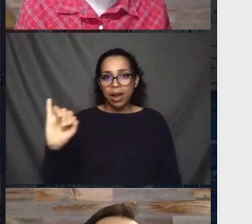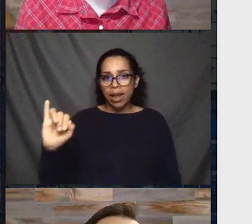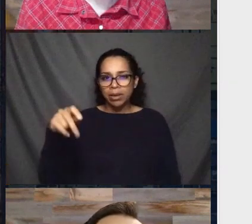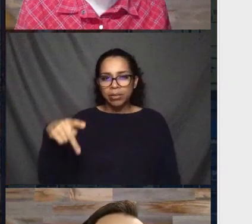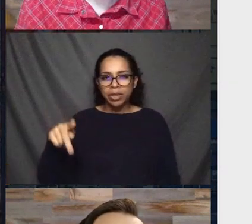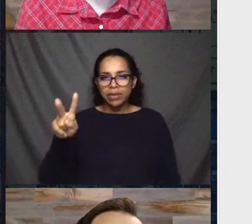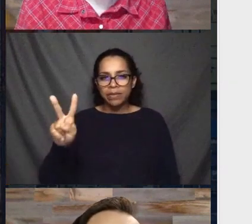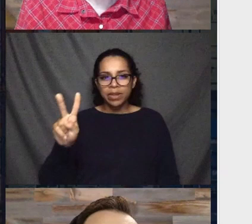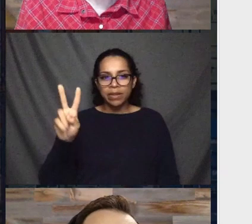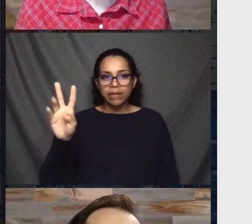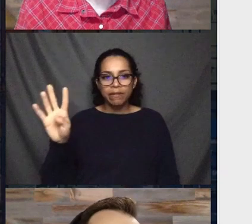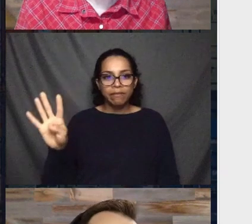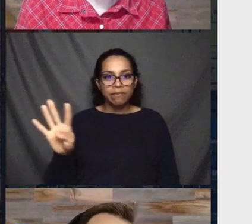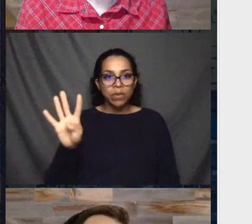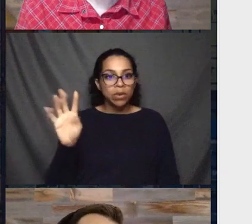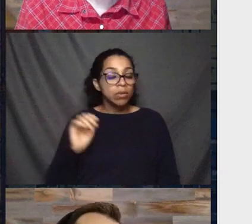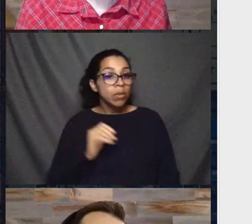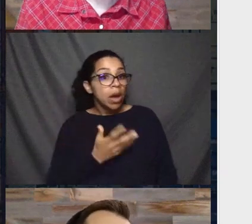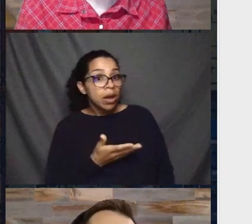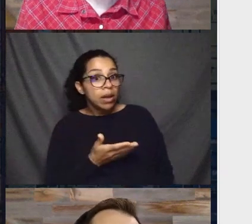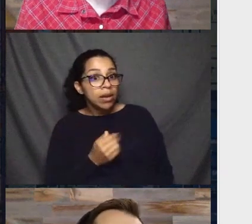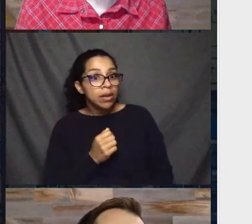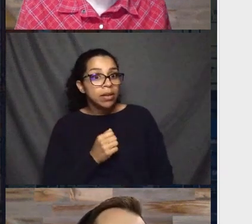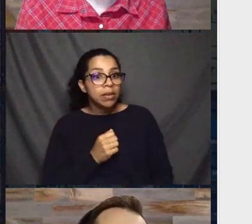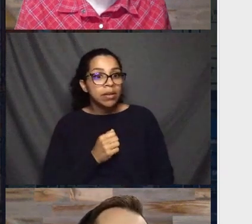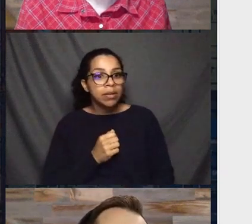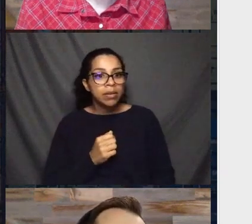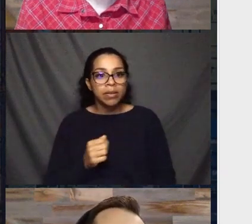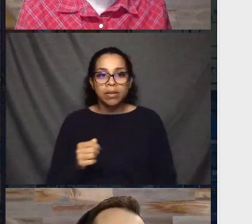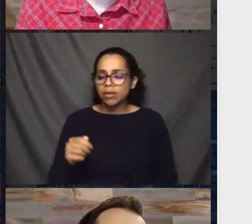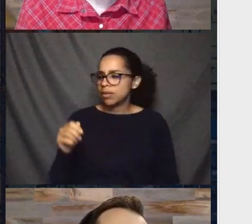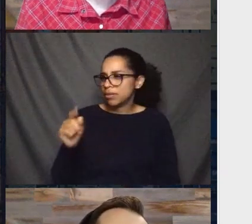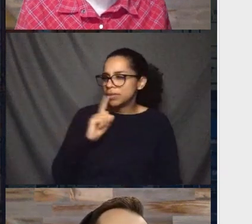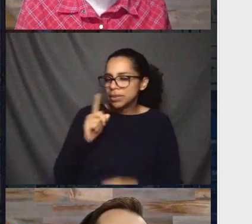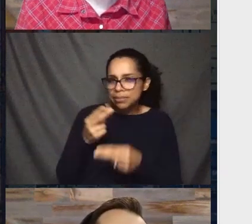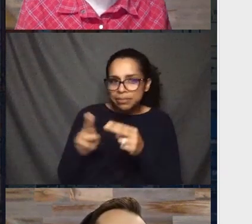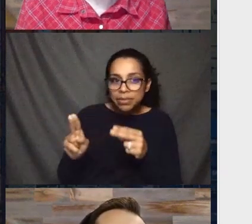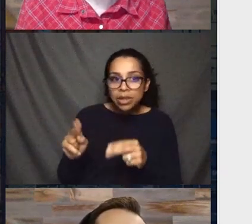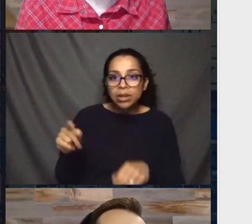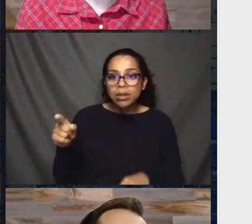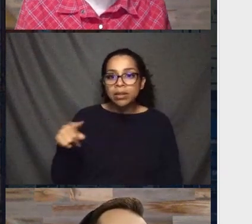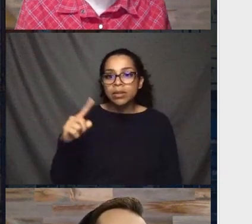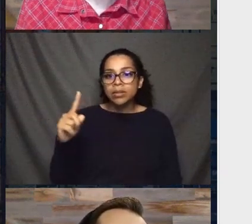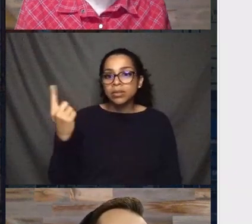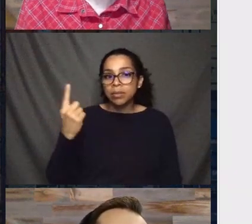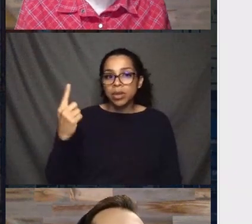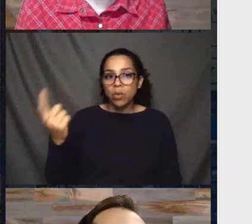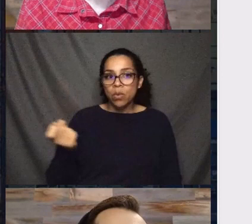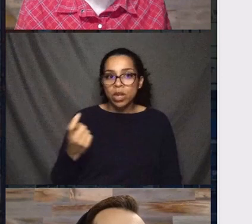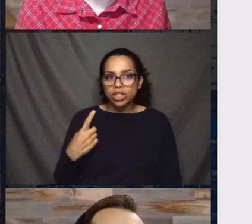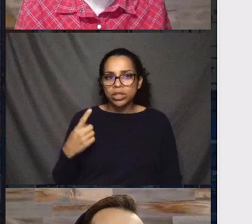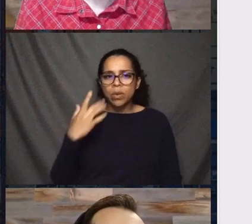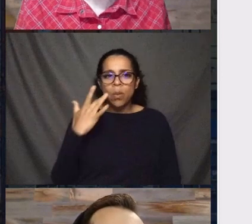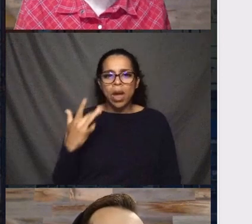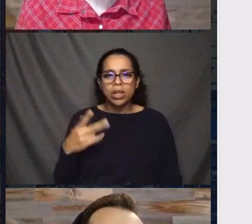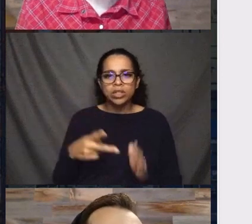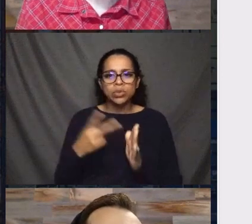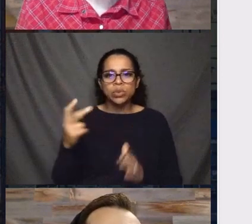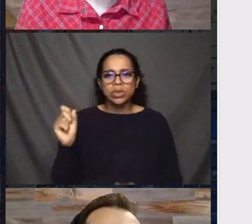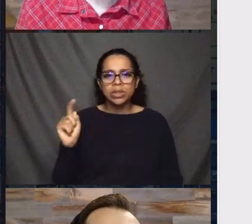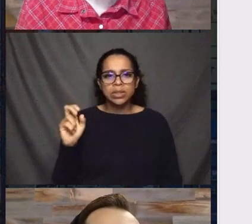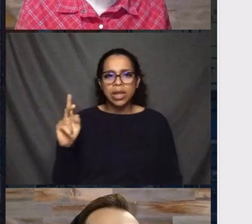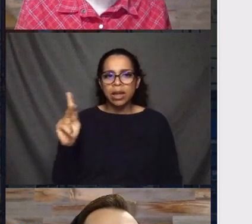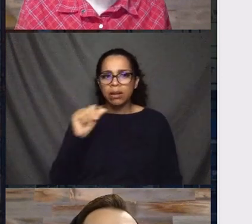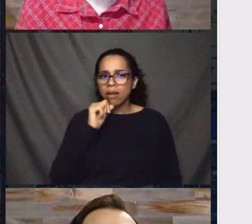about. Before real question, since you just were mentioning it, question from the chats. Why does dual stack not solve IPv4